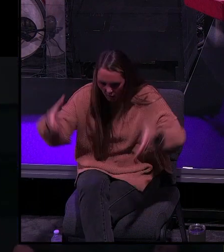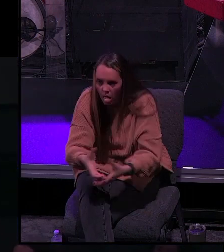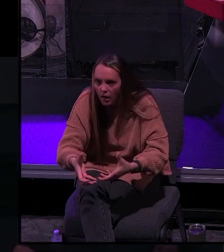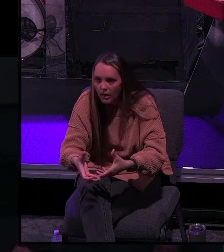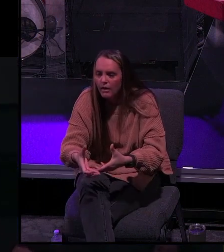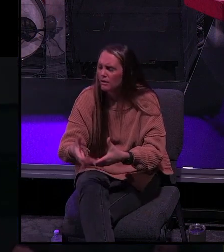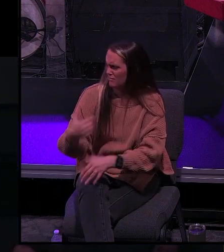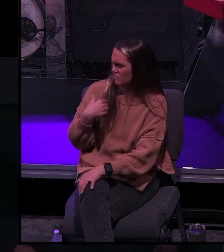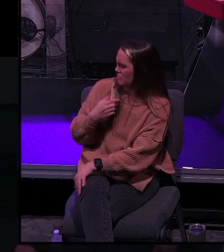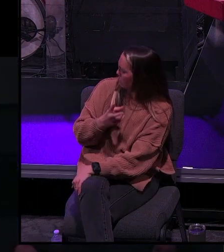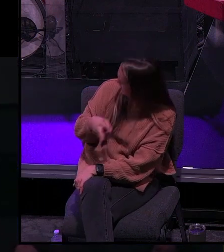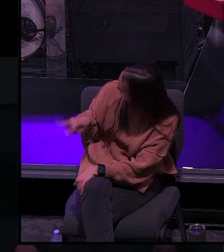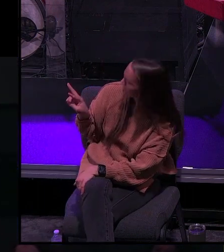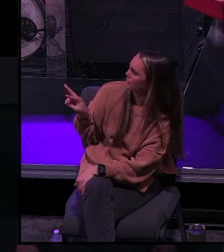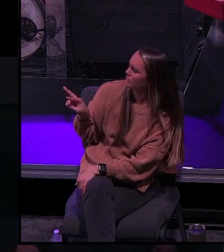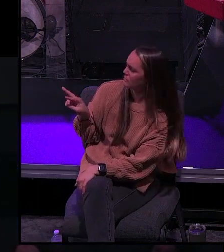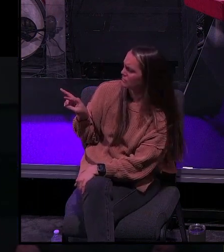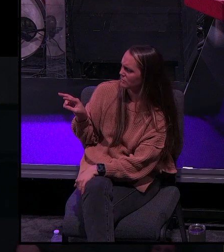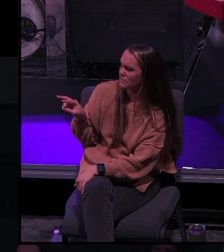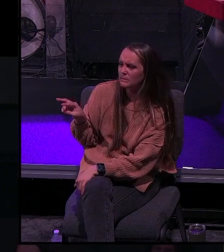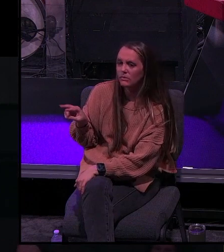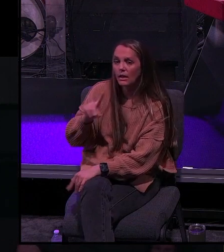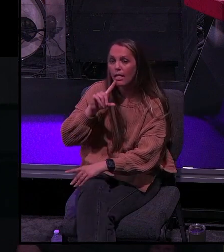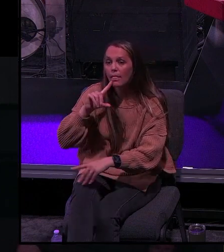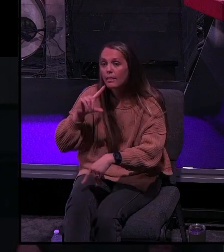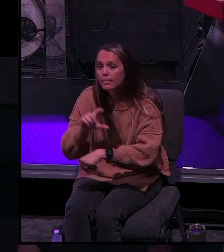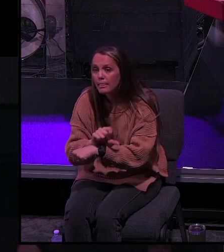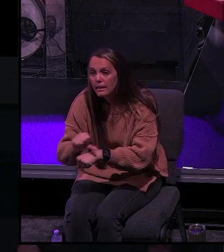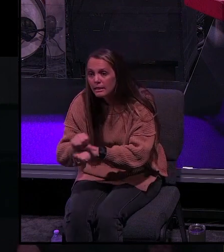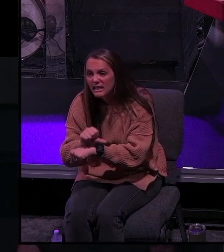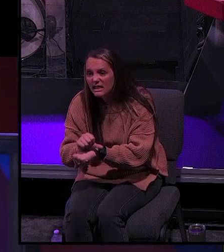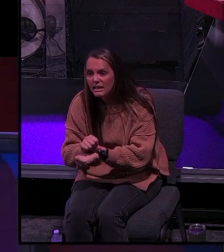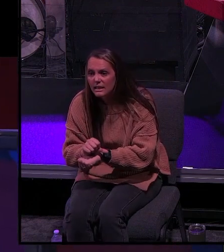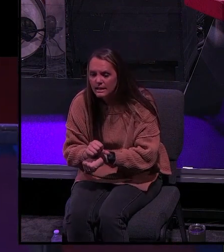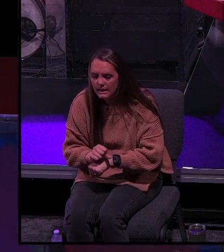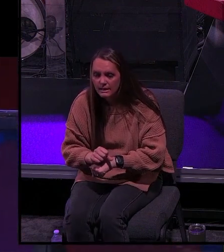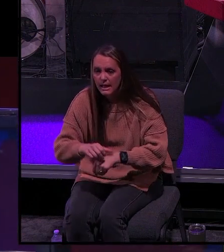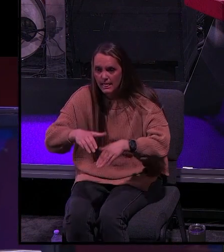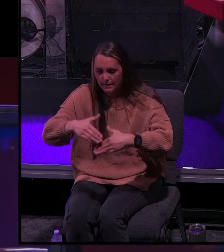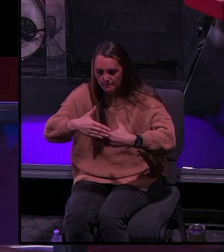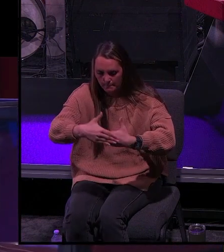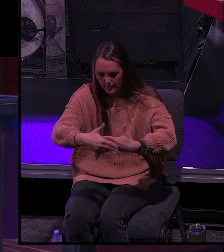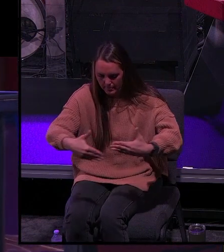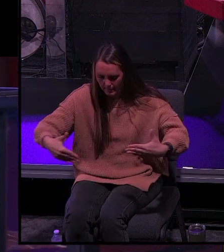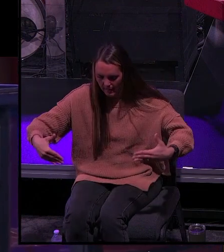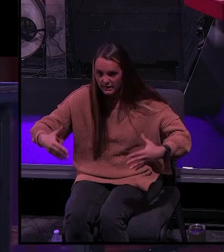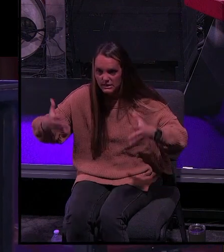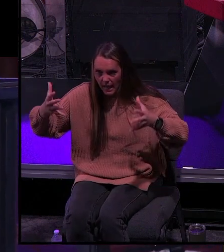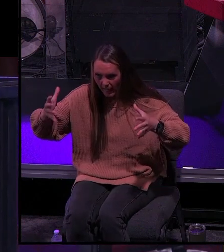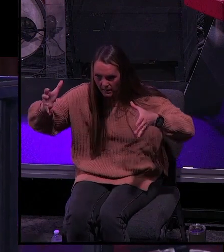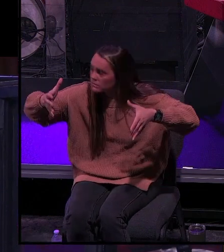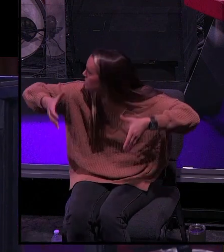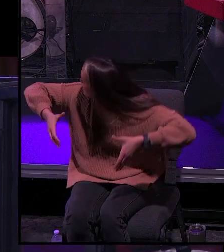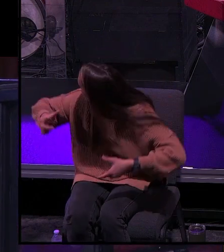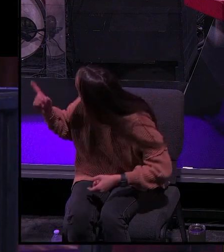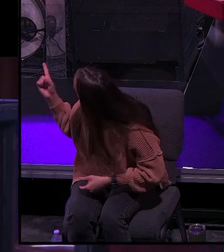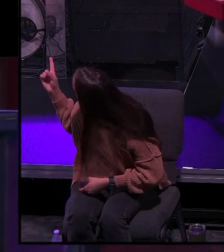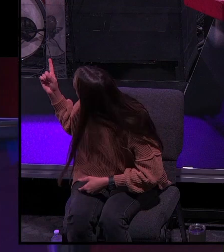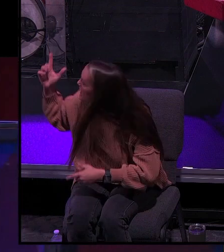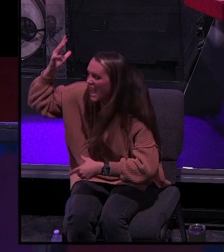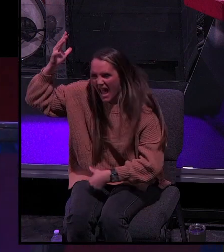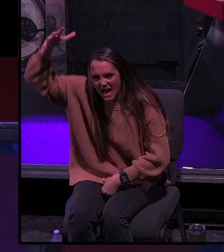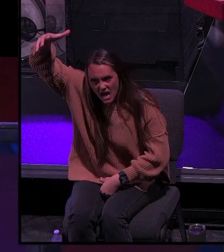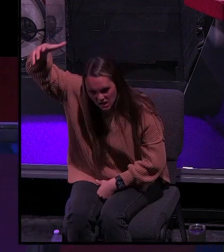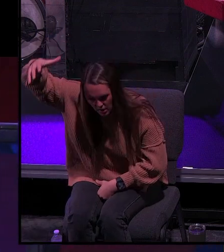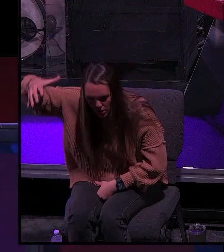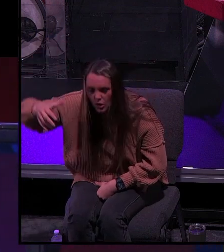And I turn around and I look at him, and he is literally like crouched over the edge of the bank with his hand up like this. And what